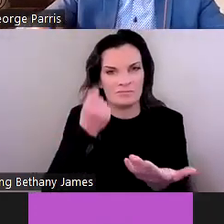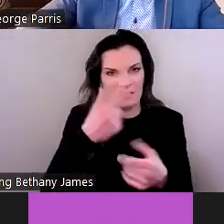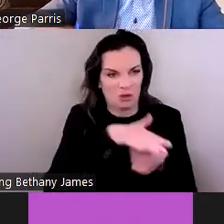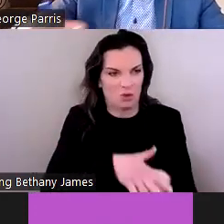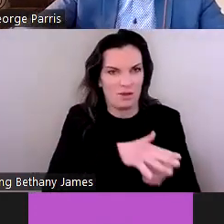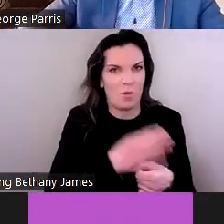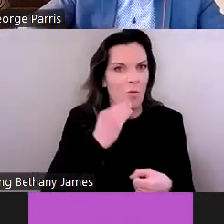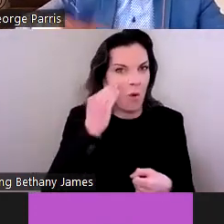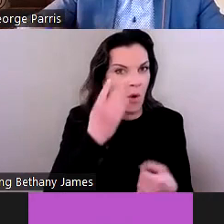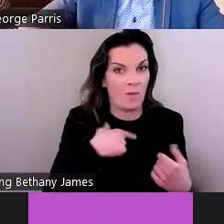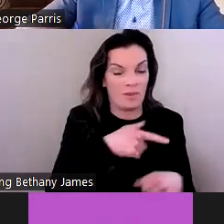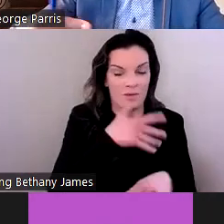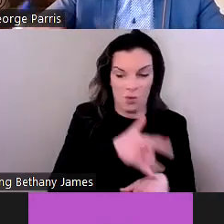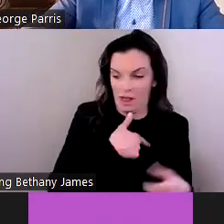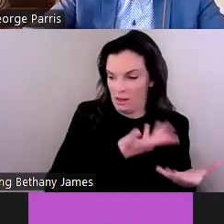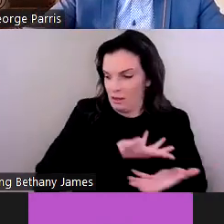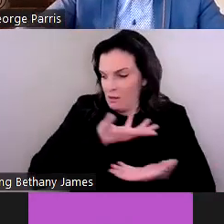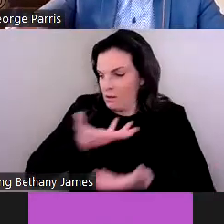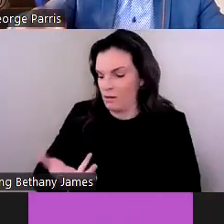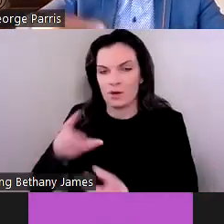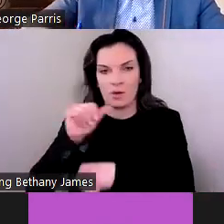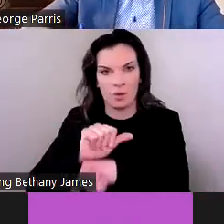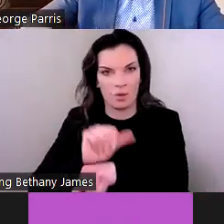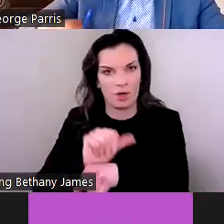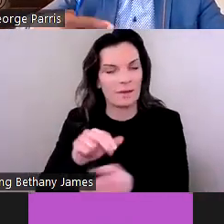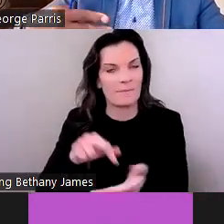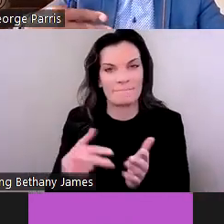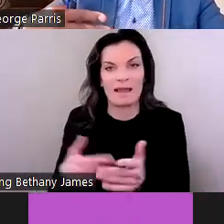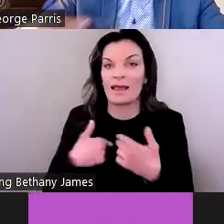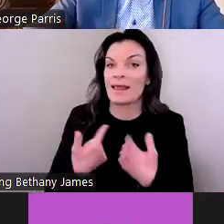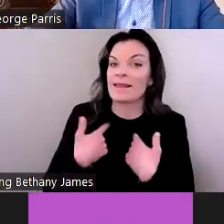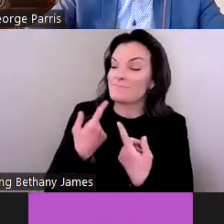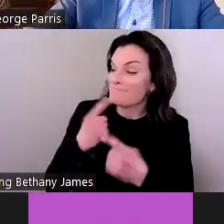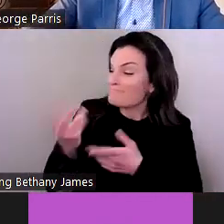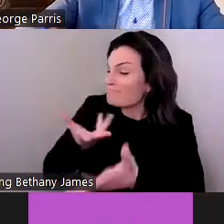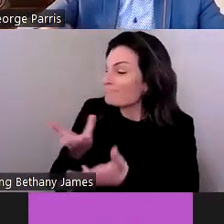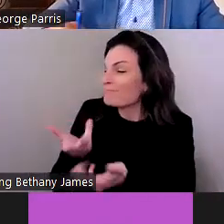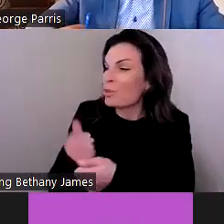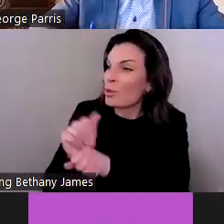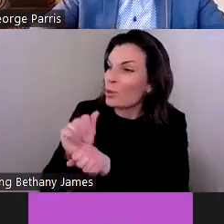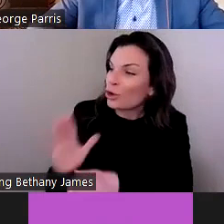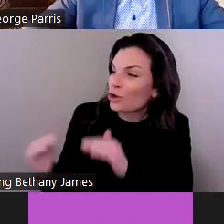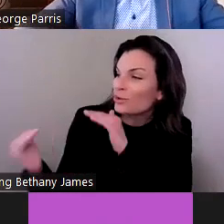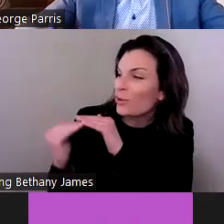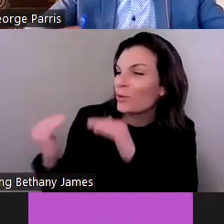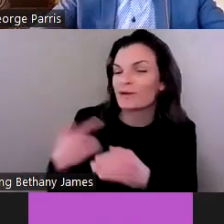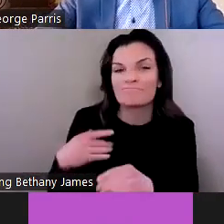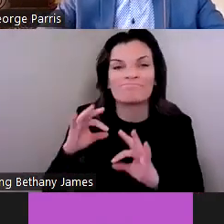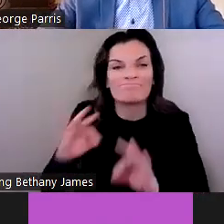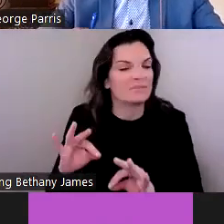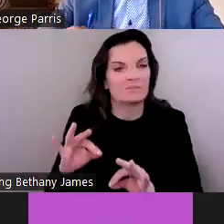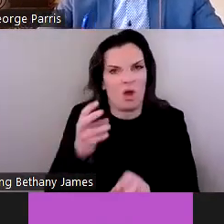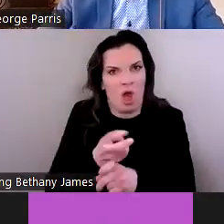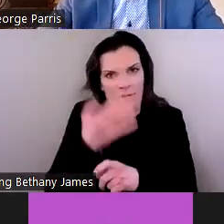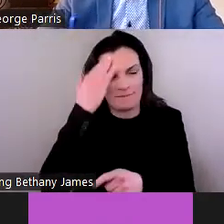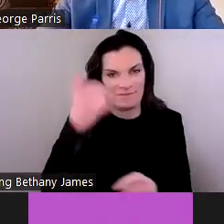going to affect your ability to communicate effectively with your coworkers, with your superiors, and it's going to lead to other